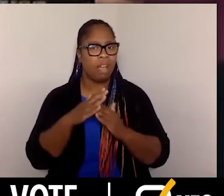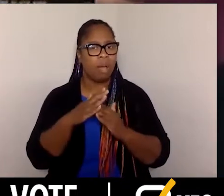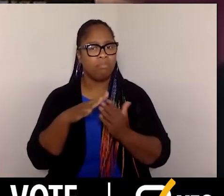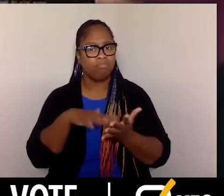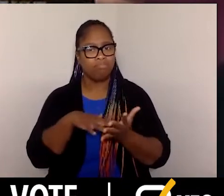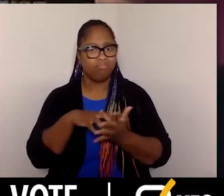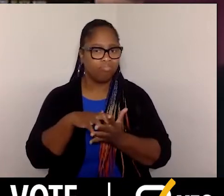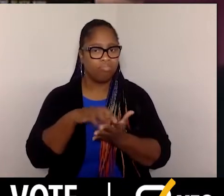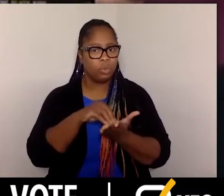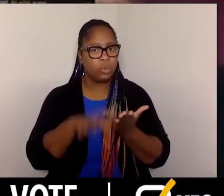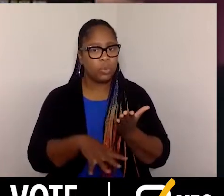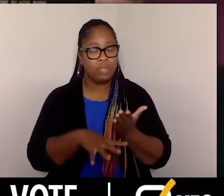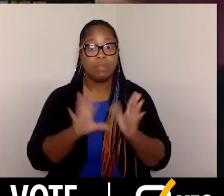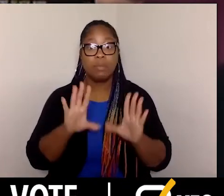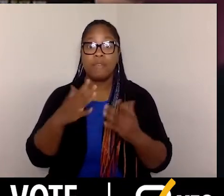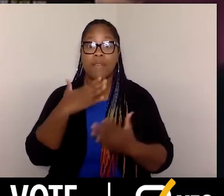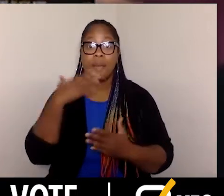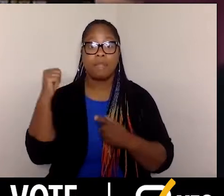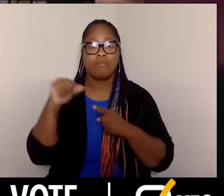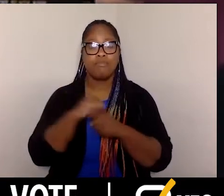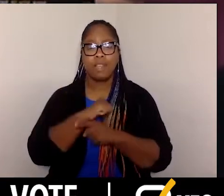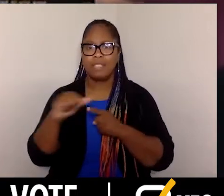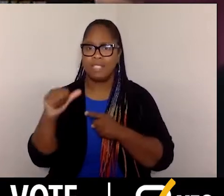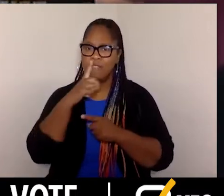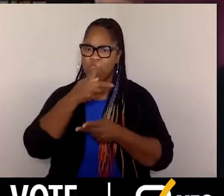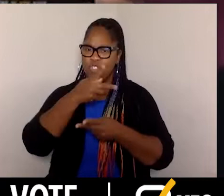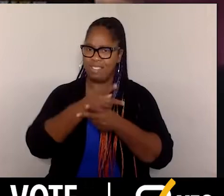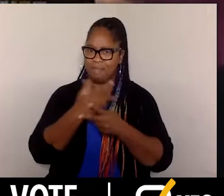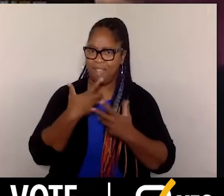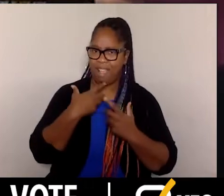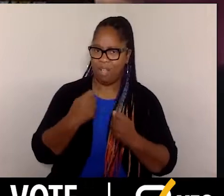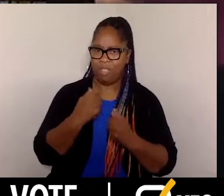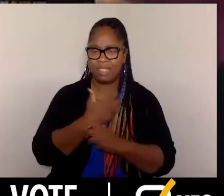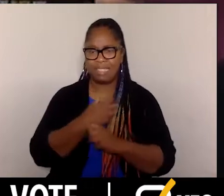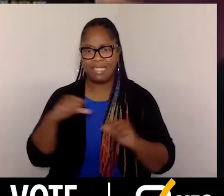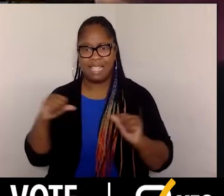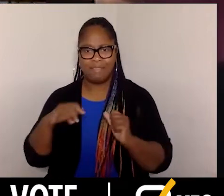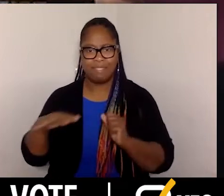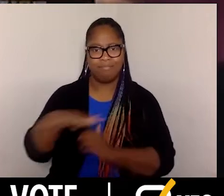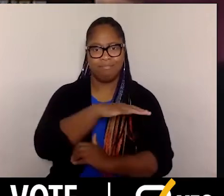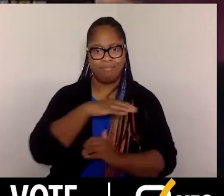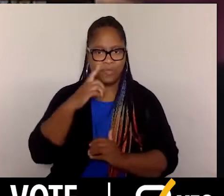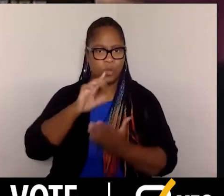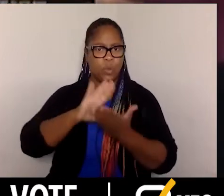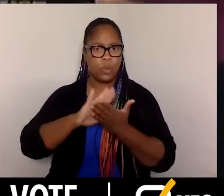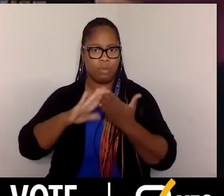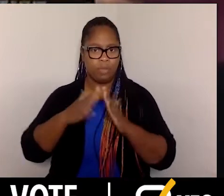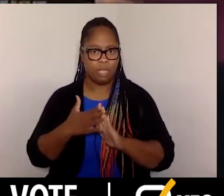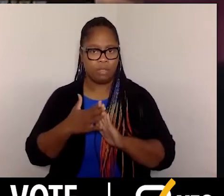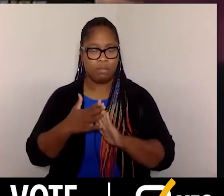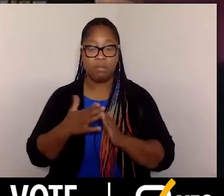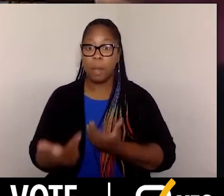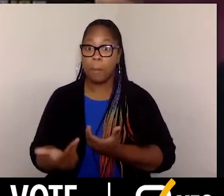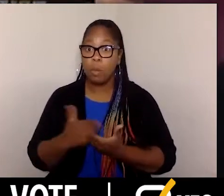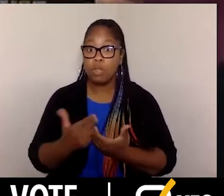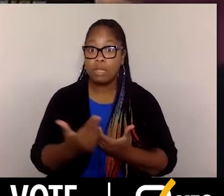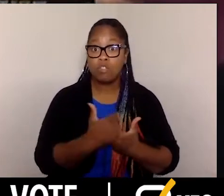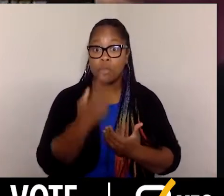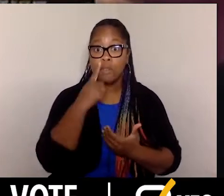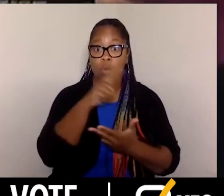to uphold the health and safety of our school communities. Participation in all